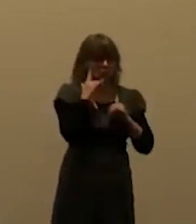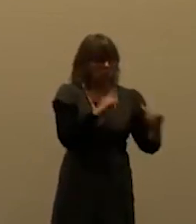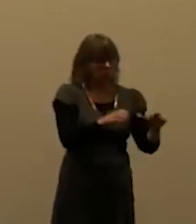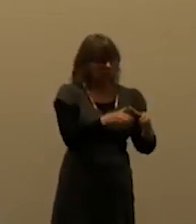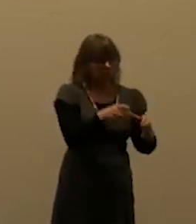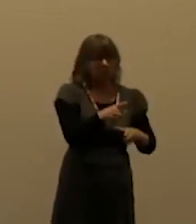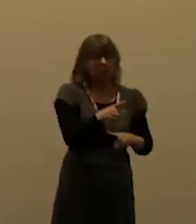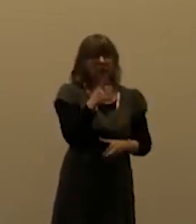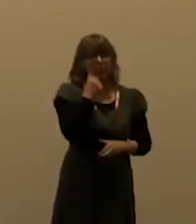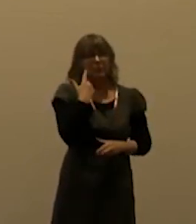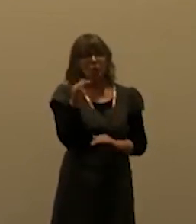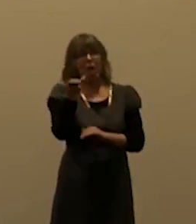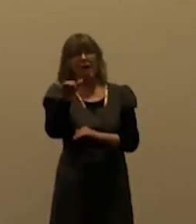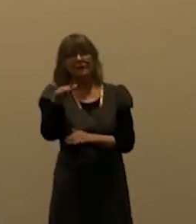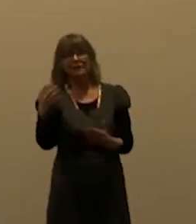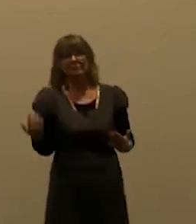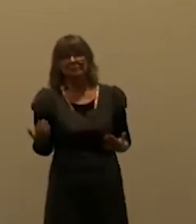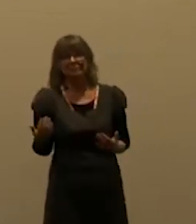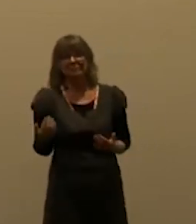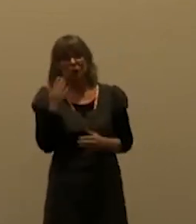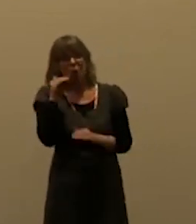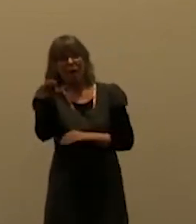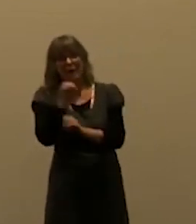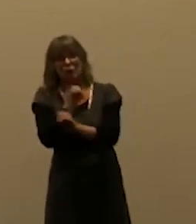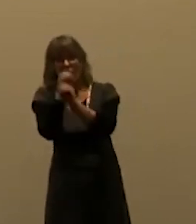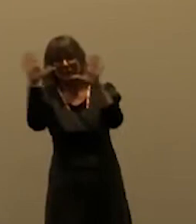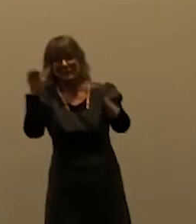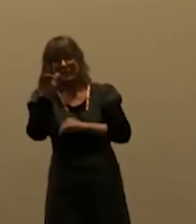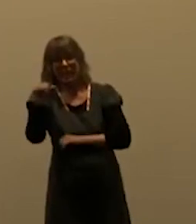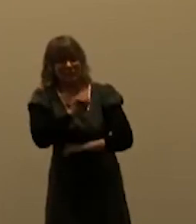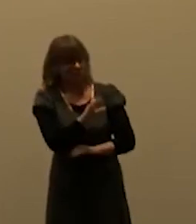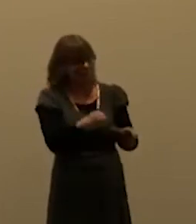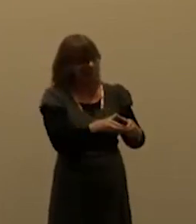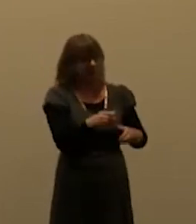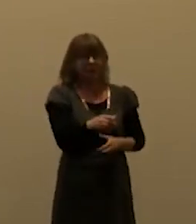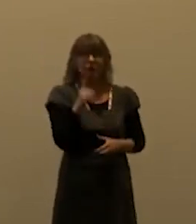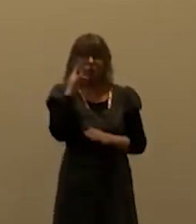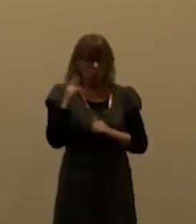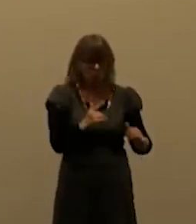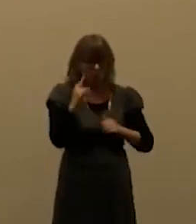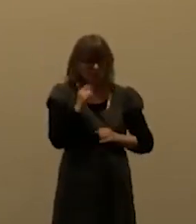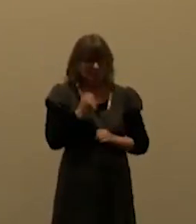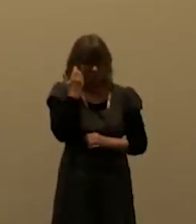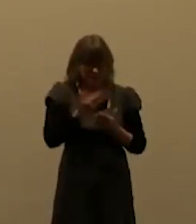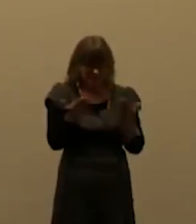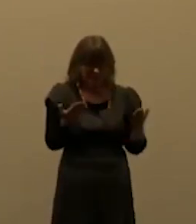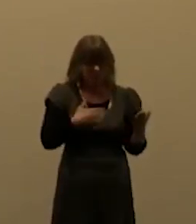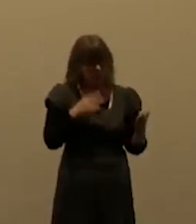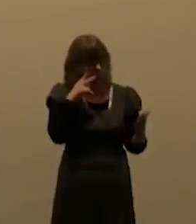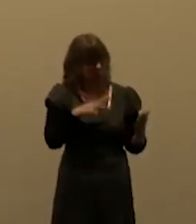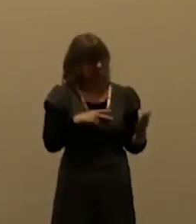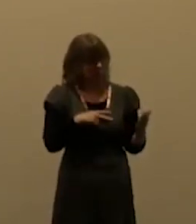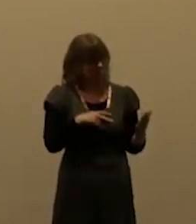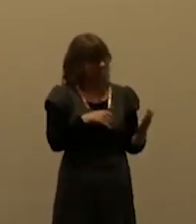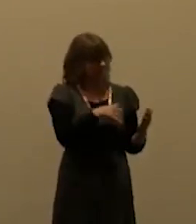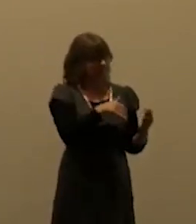probably too ahead of the curve for them then, in all honesty. You know, for me, if you're doing these audits day in and day out, you probably just want to see a text file of